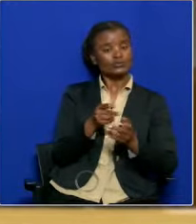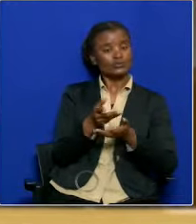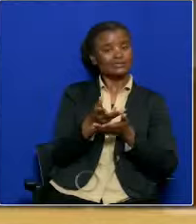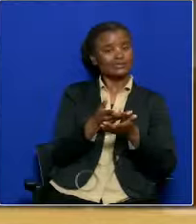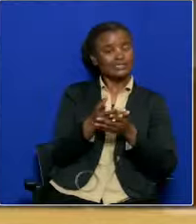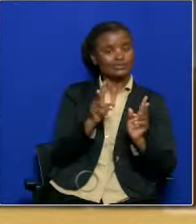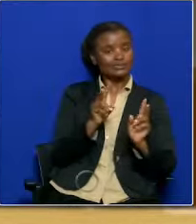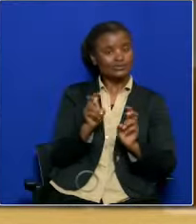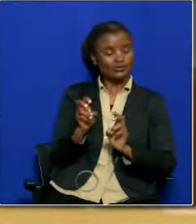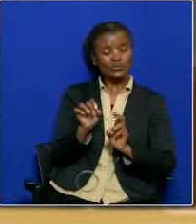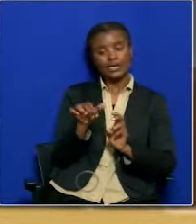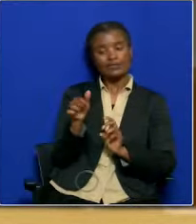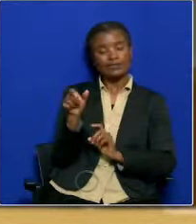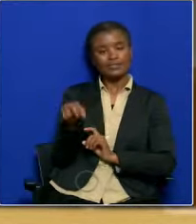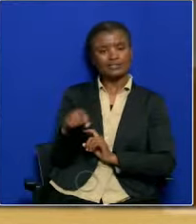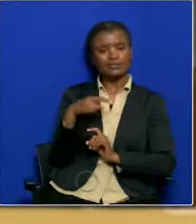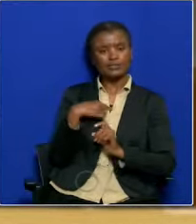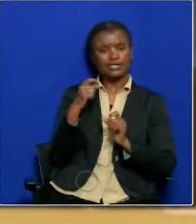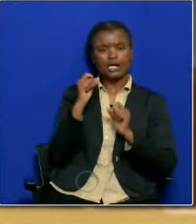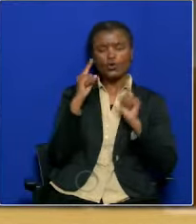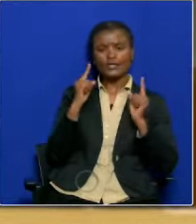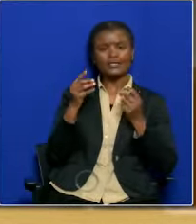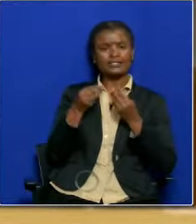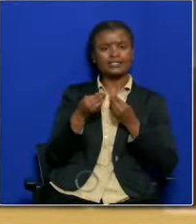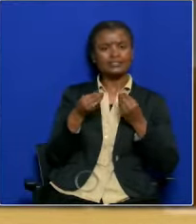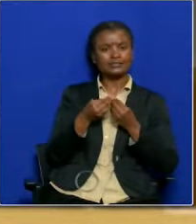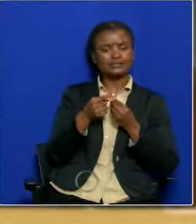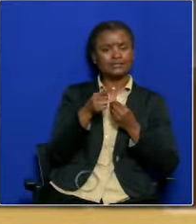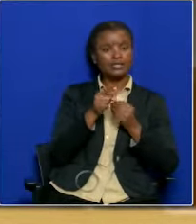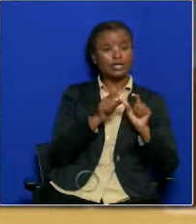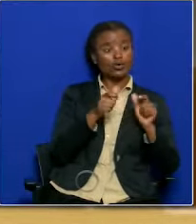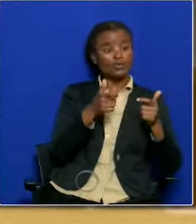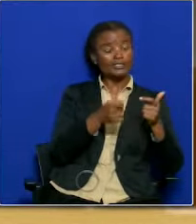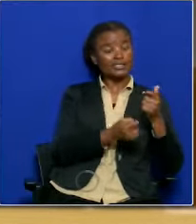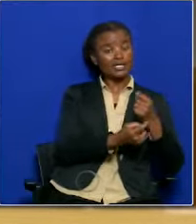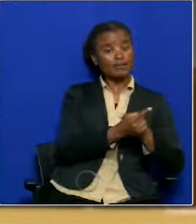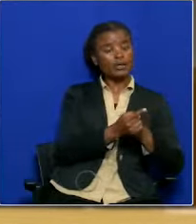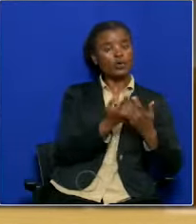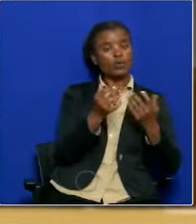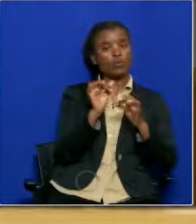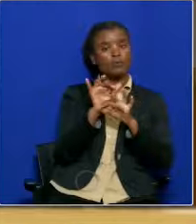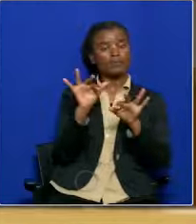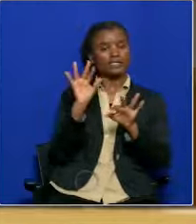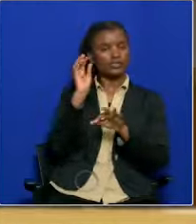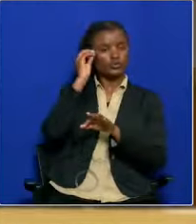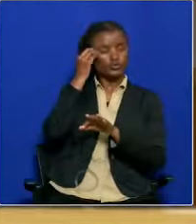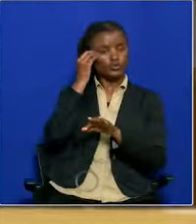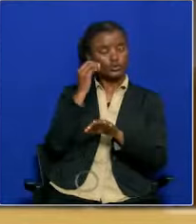of these things only at the commission or publicly available information. It cannot be.